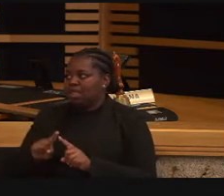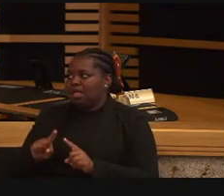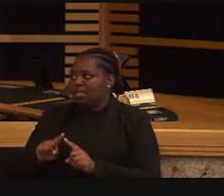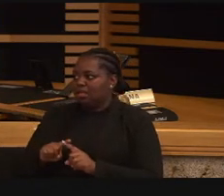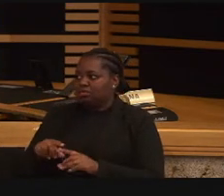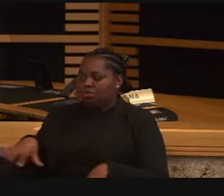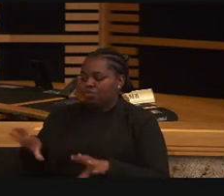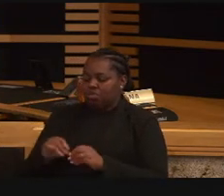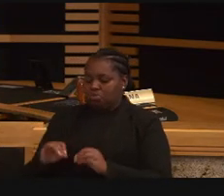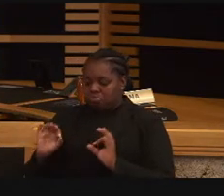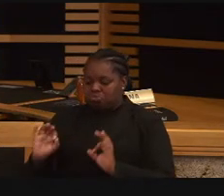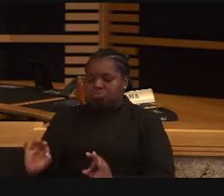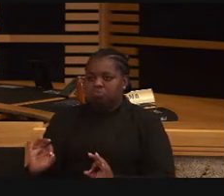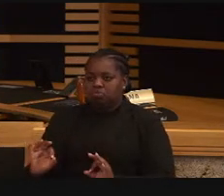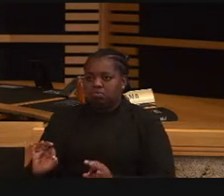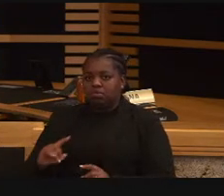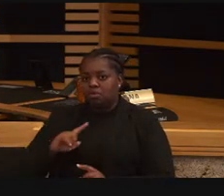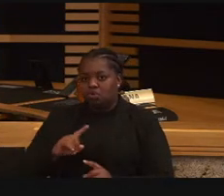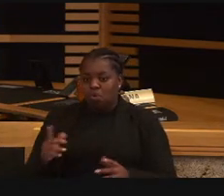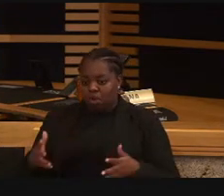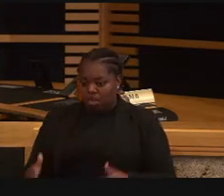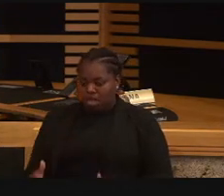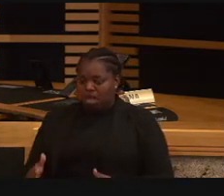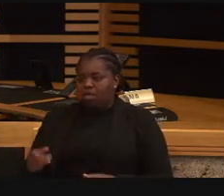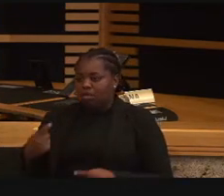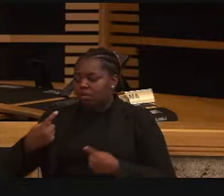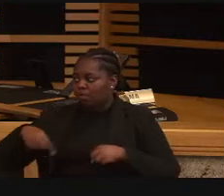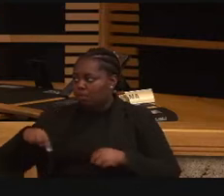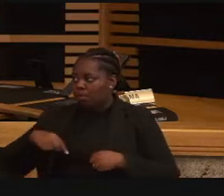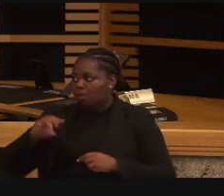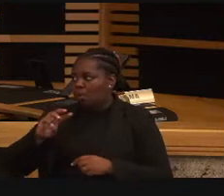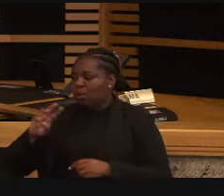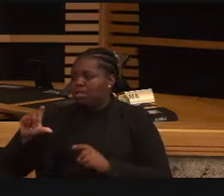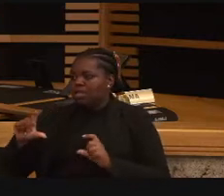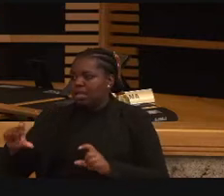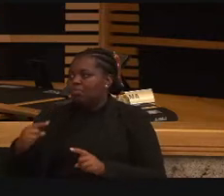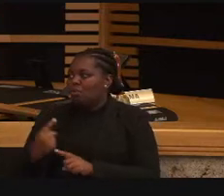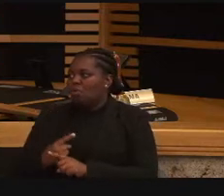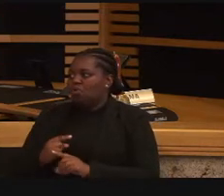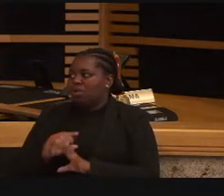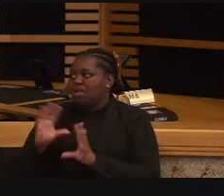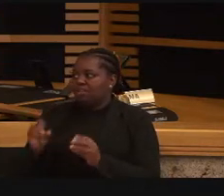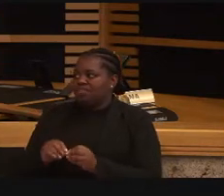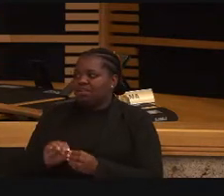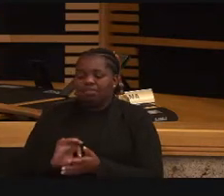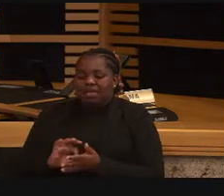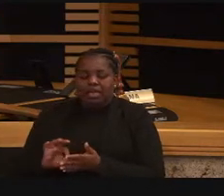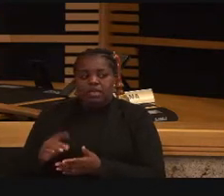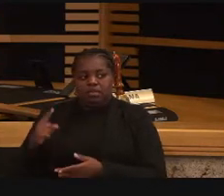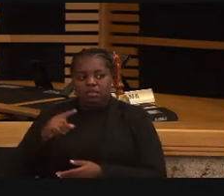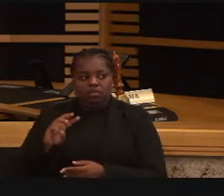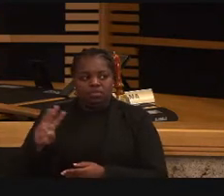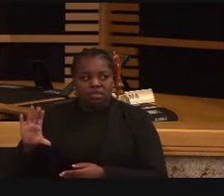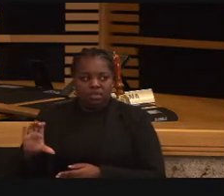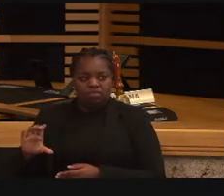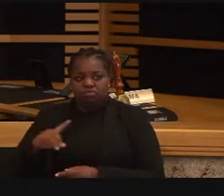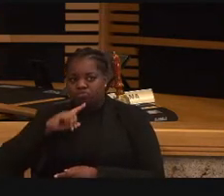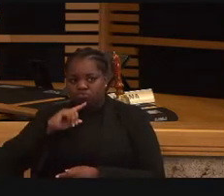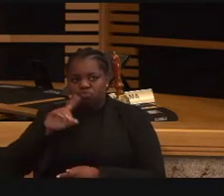rasa. You are here to table the Western Cape as if everything is clean in the Western Cape, which is not